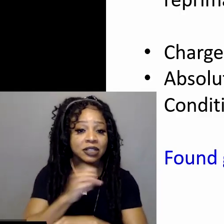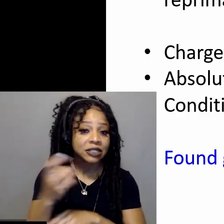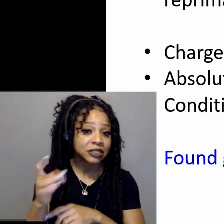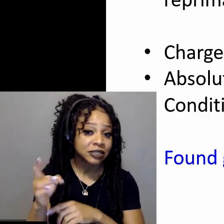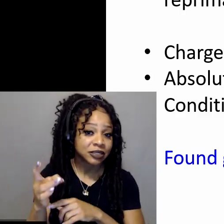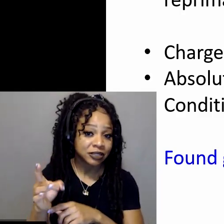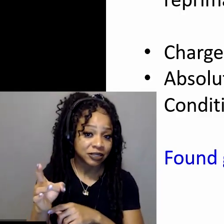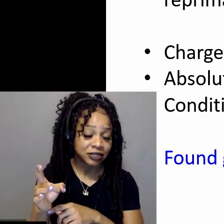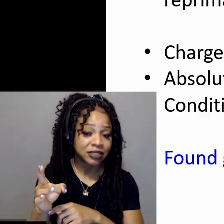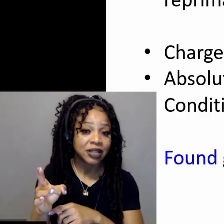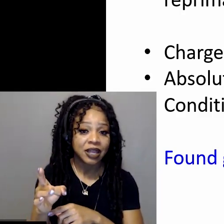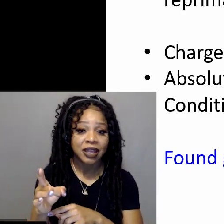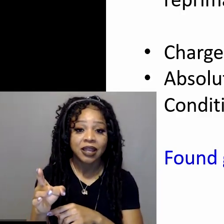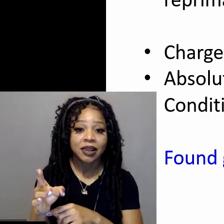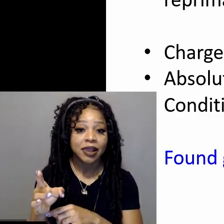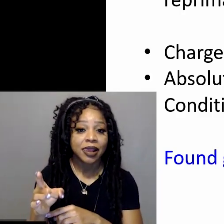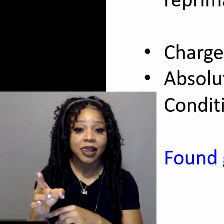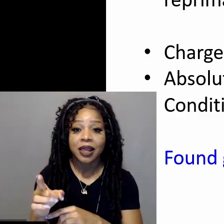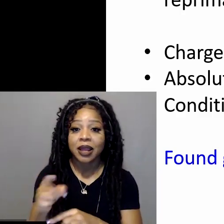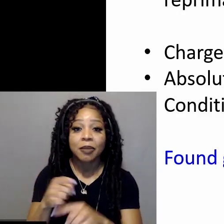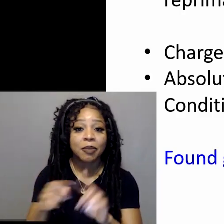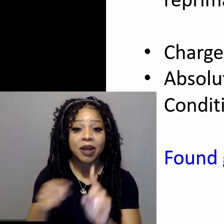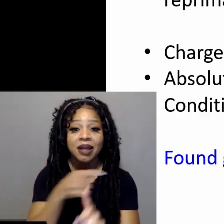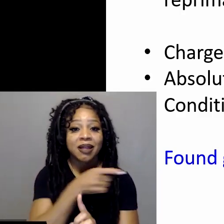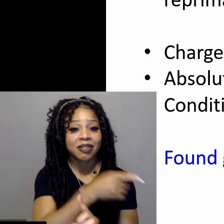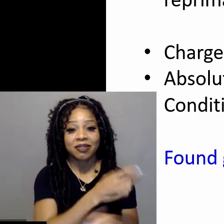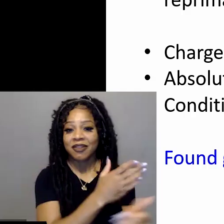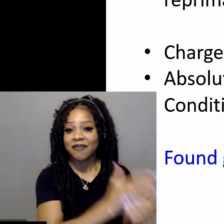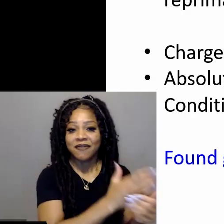18 and the record has not been sealed.